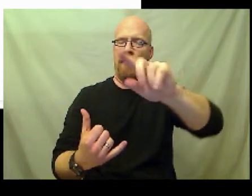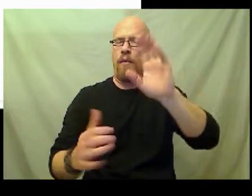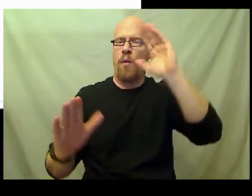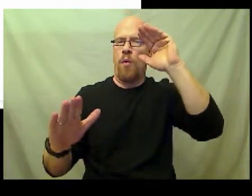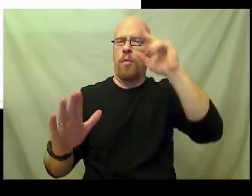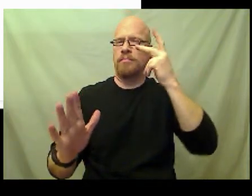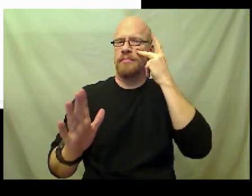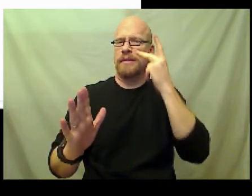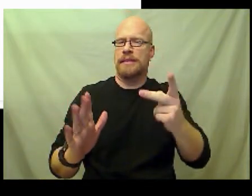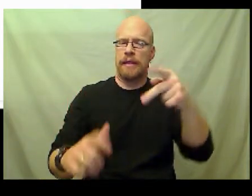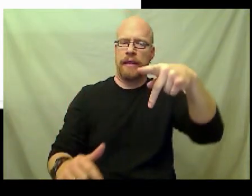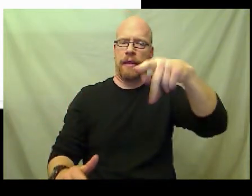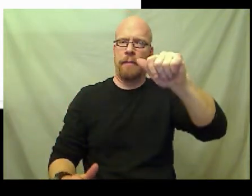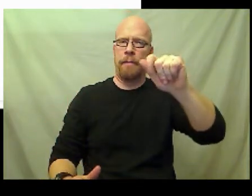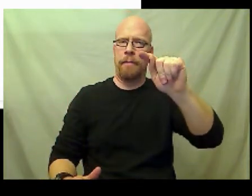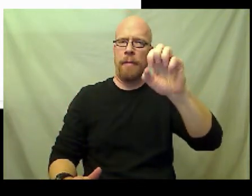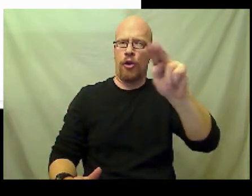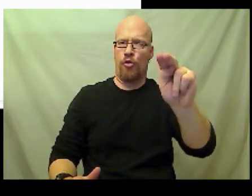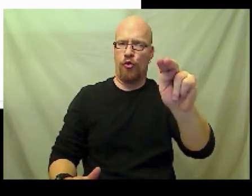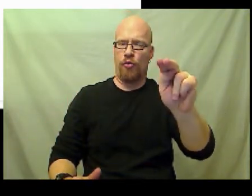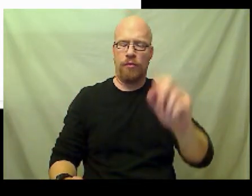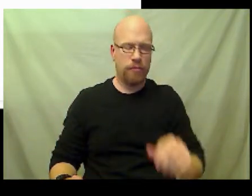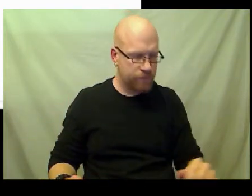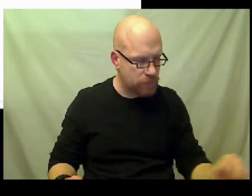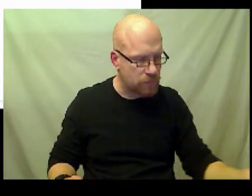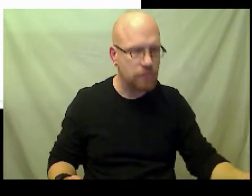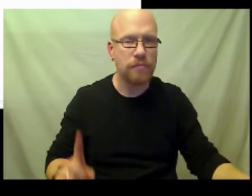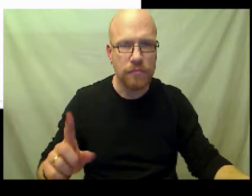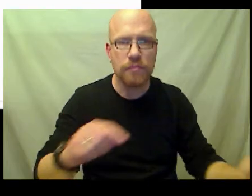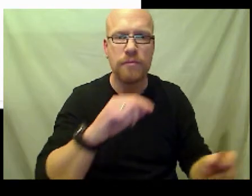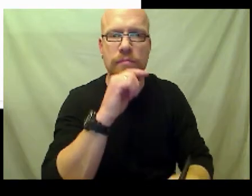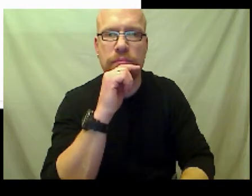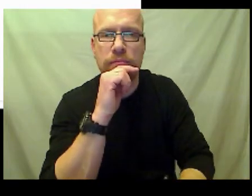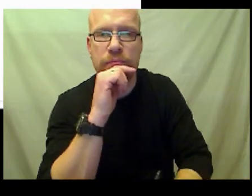By now, I'm hoping you can see the pattern here.